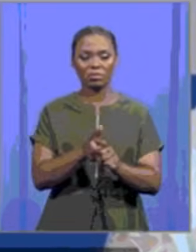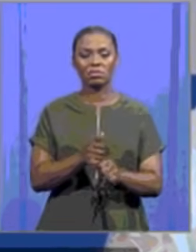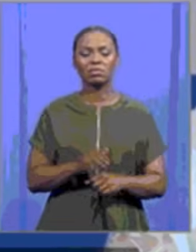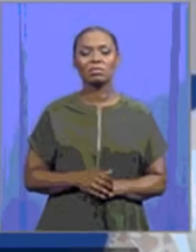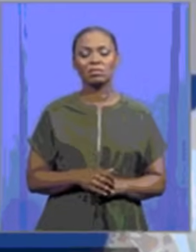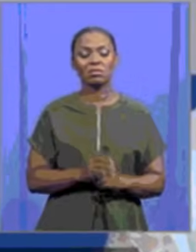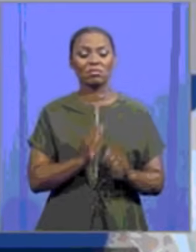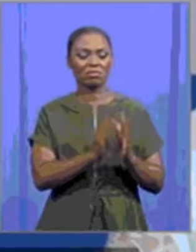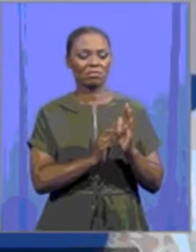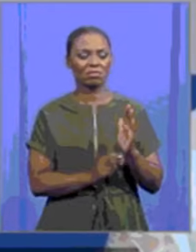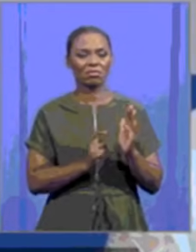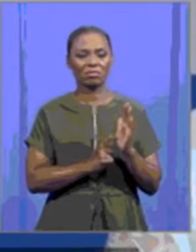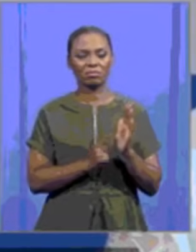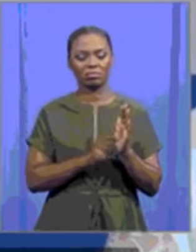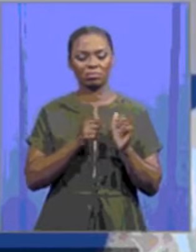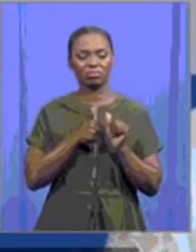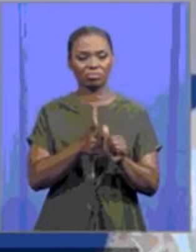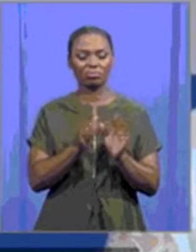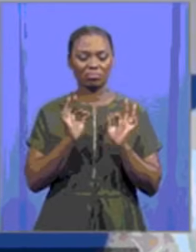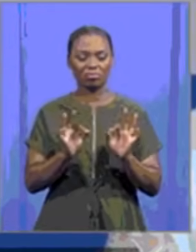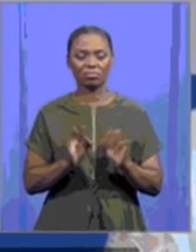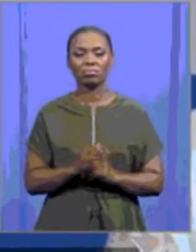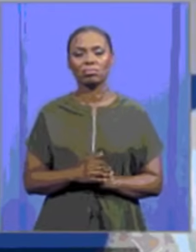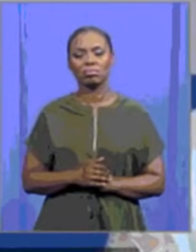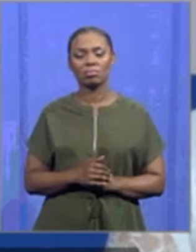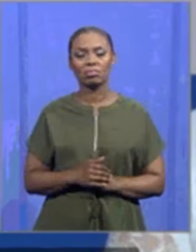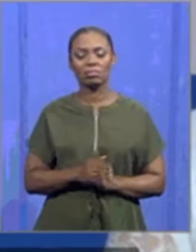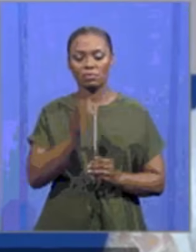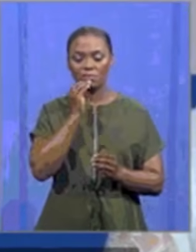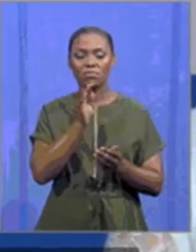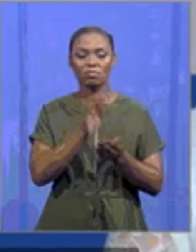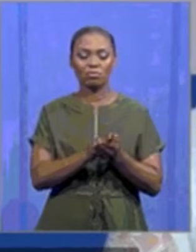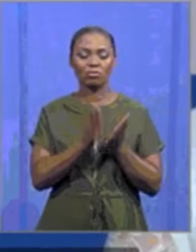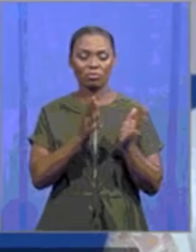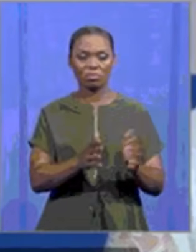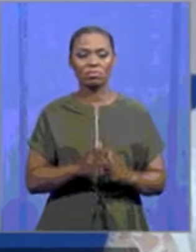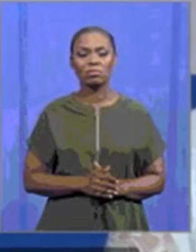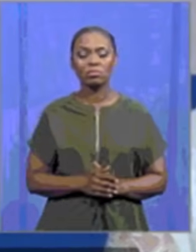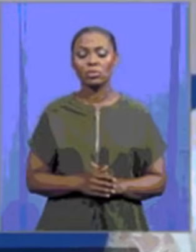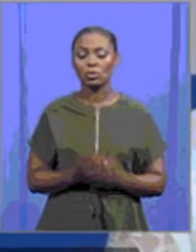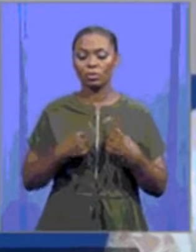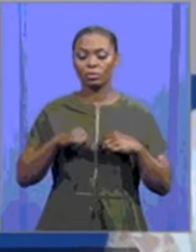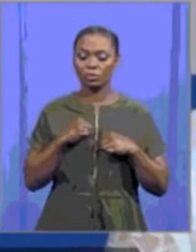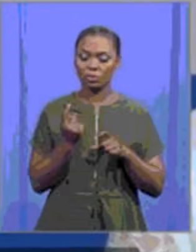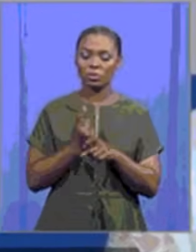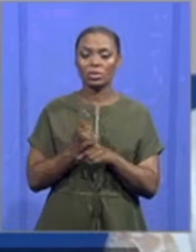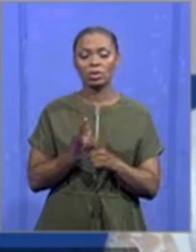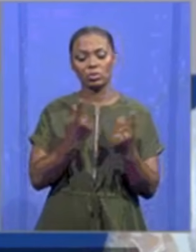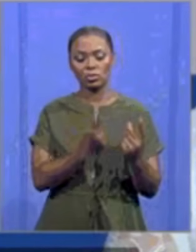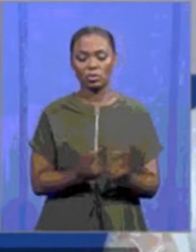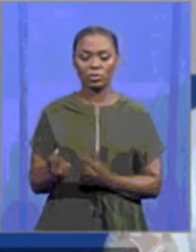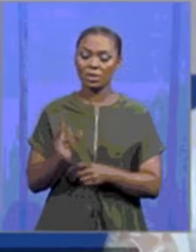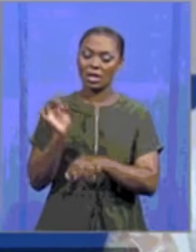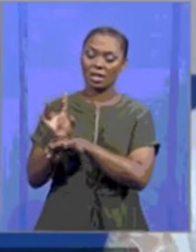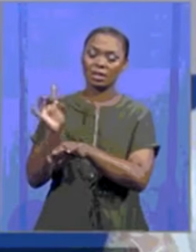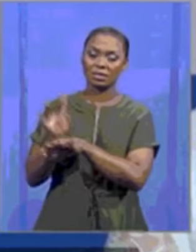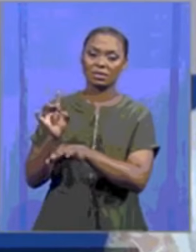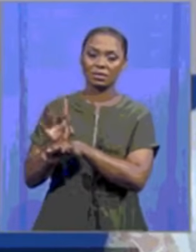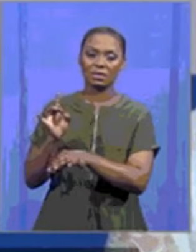relevant regulations. As we always do, we wish to advise all assessment bodies to